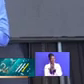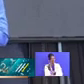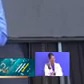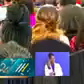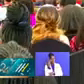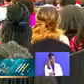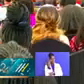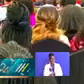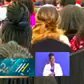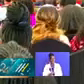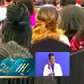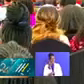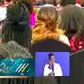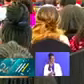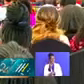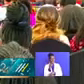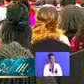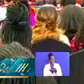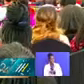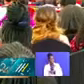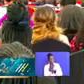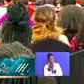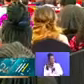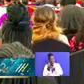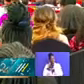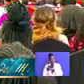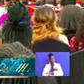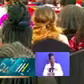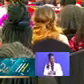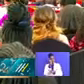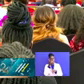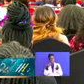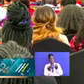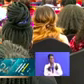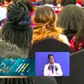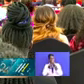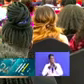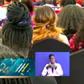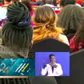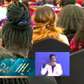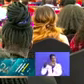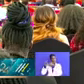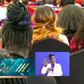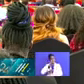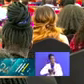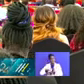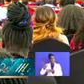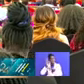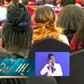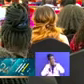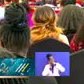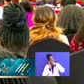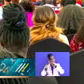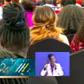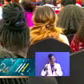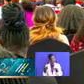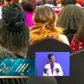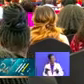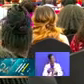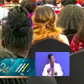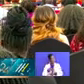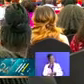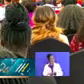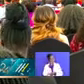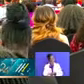up uh I see that this wooden God is placed in a corner in the bedroom where my